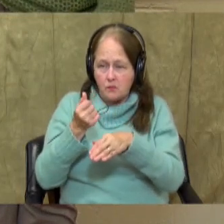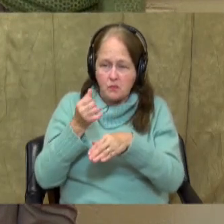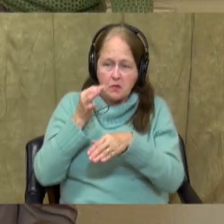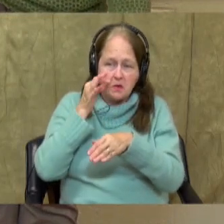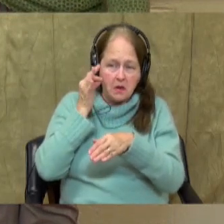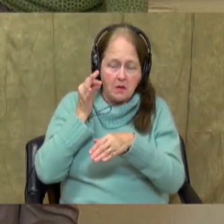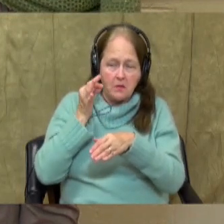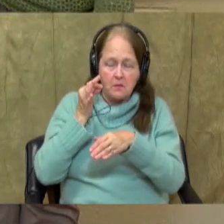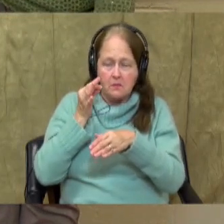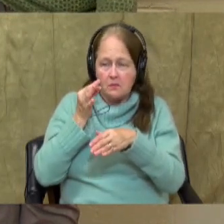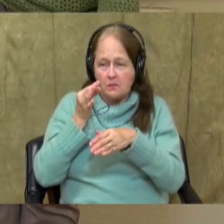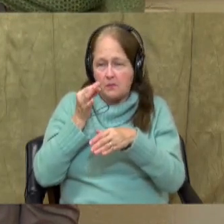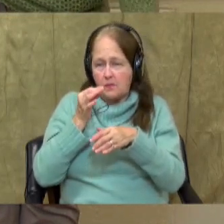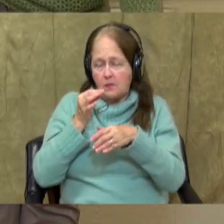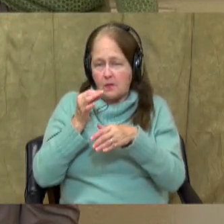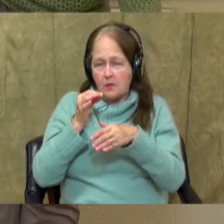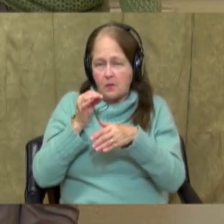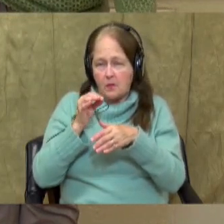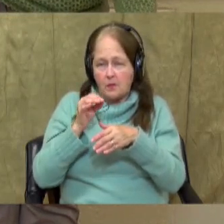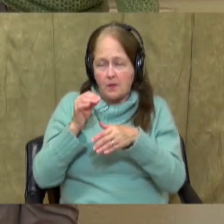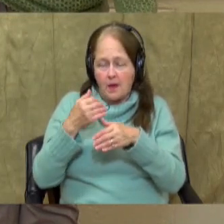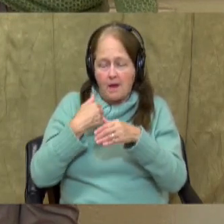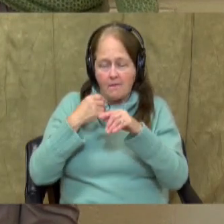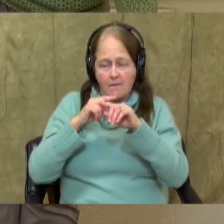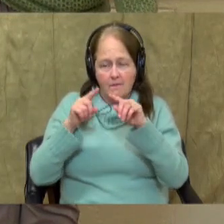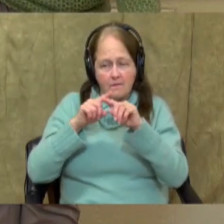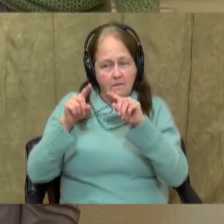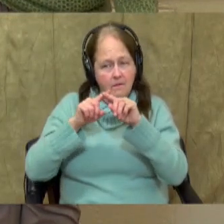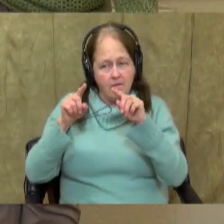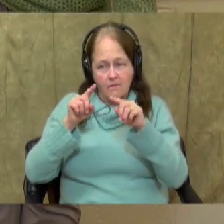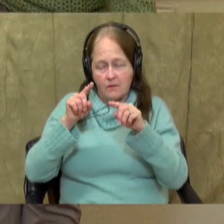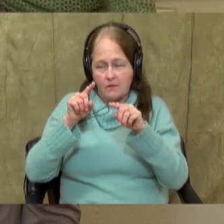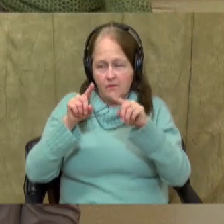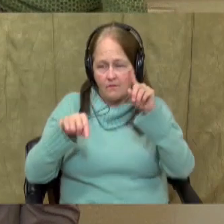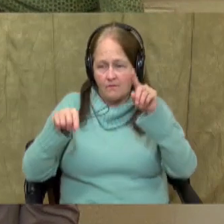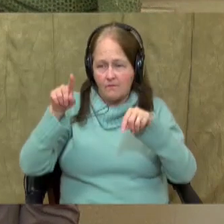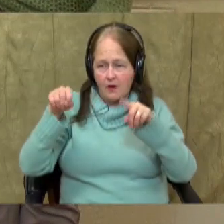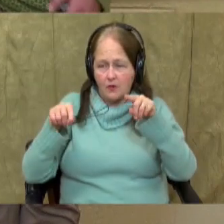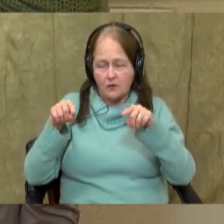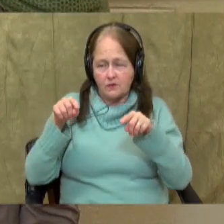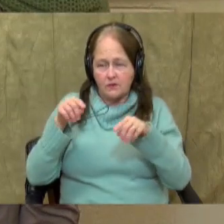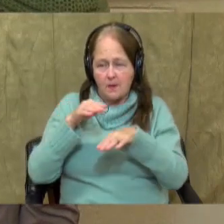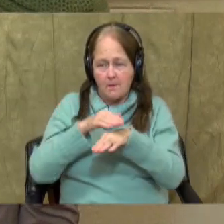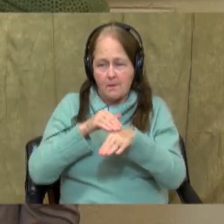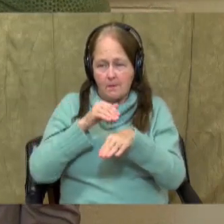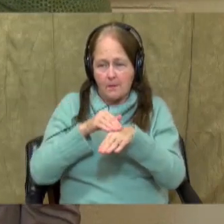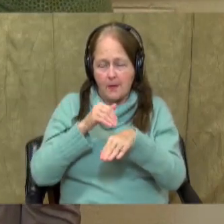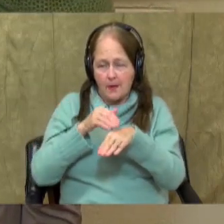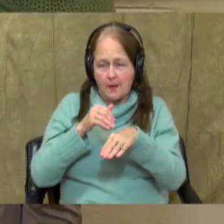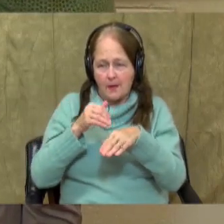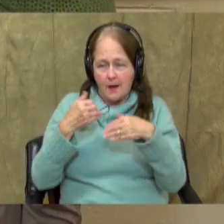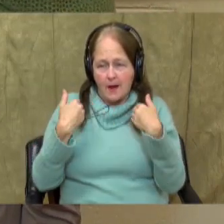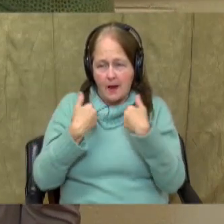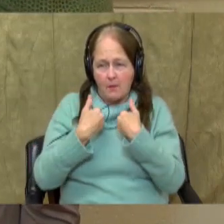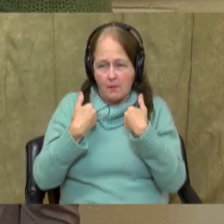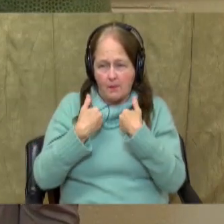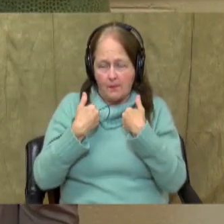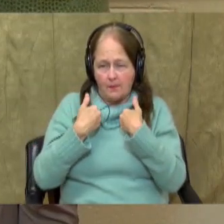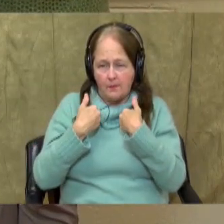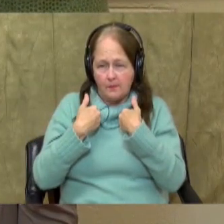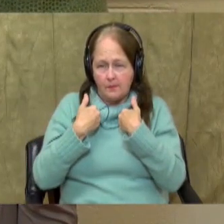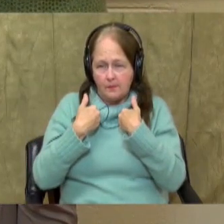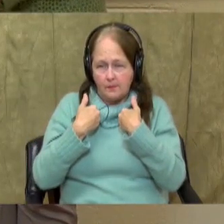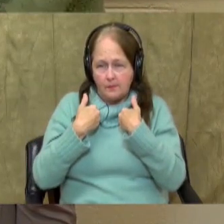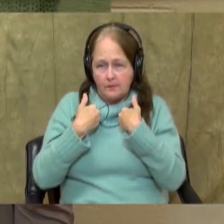class? Again, people own various numbers of pets, and I'm asking all of the 6th grade, or all the kids in my